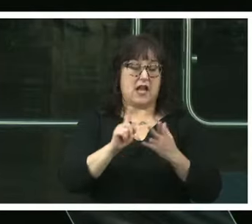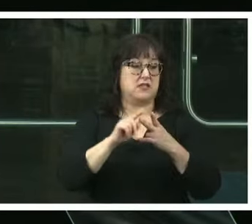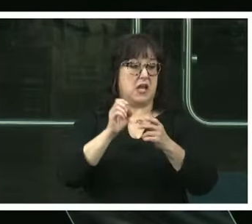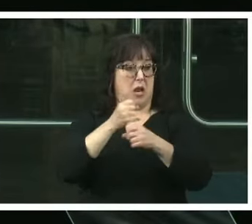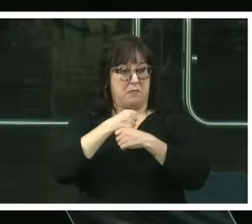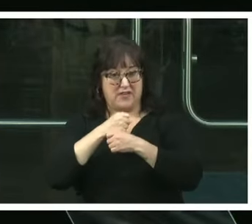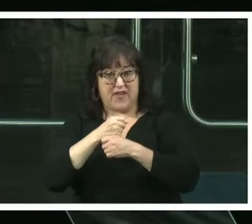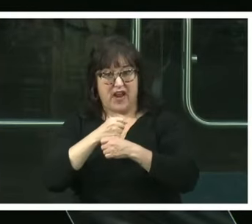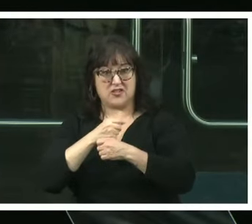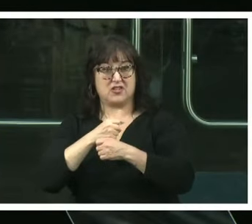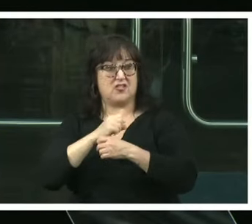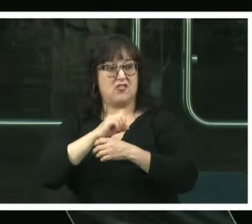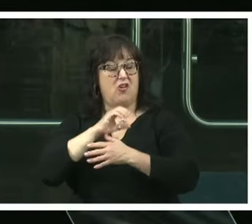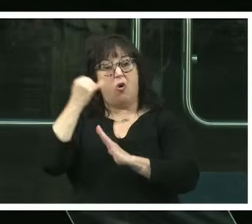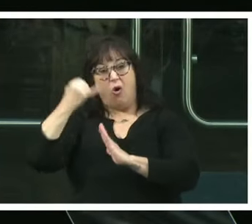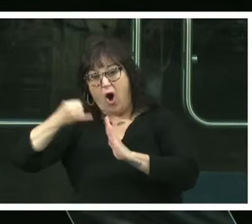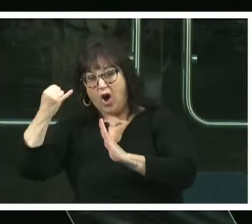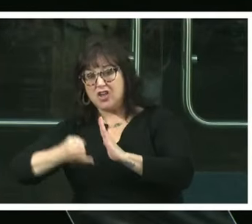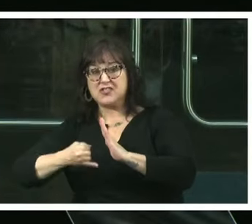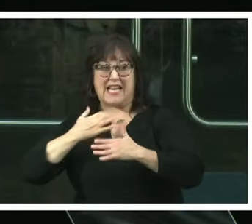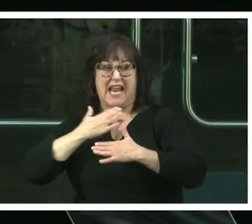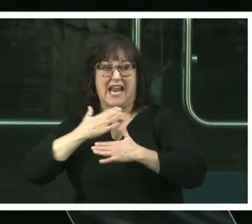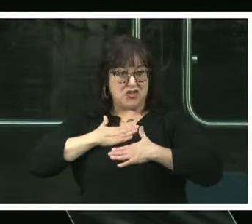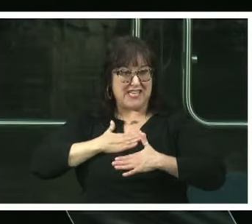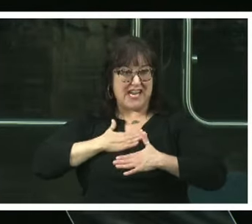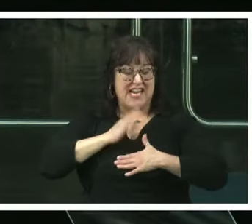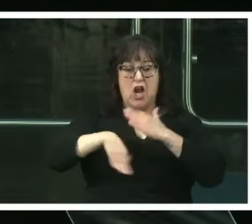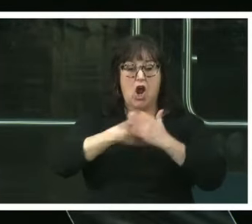manufacturing sectors, and arts and entertainment.